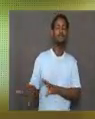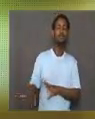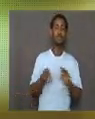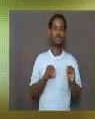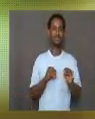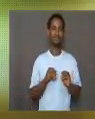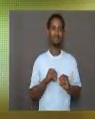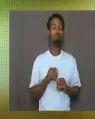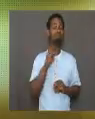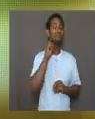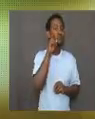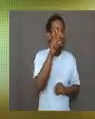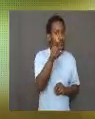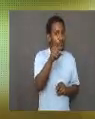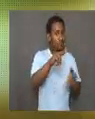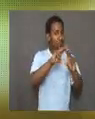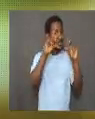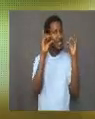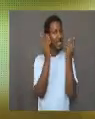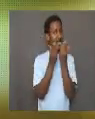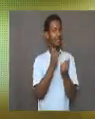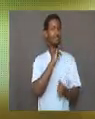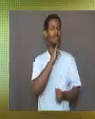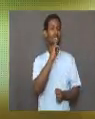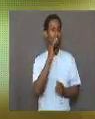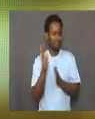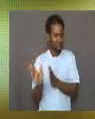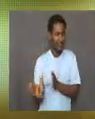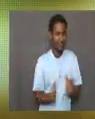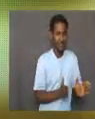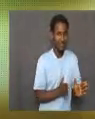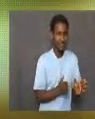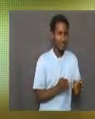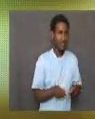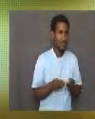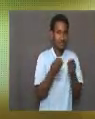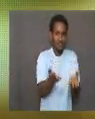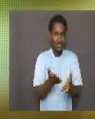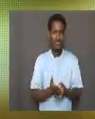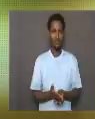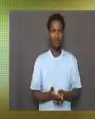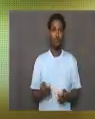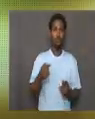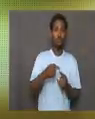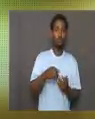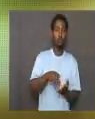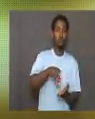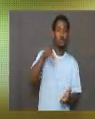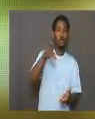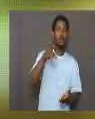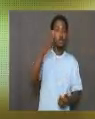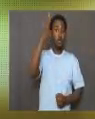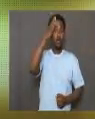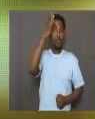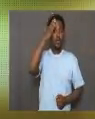Students, suppose your class is preparing a presentation to raise